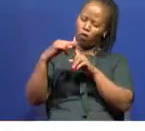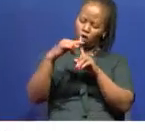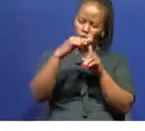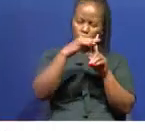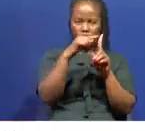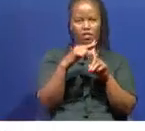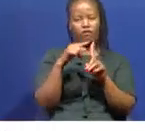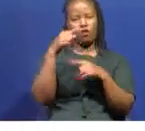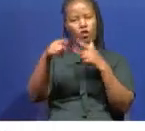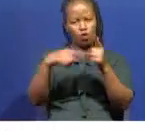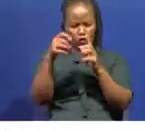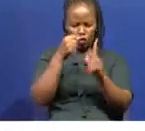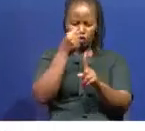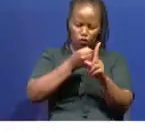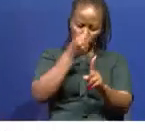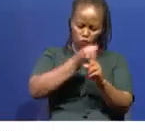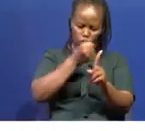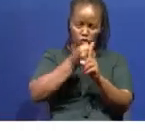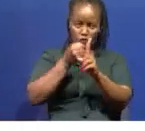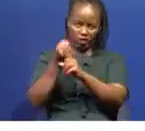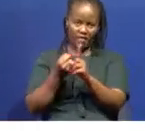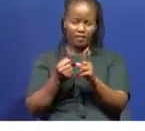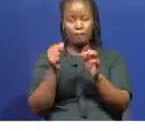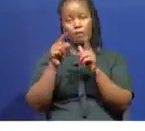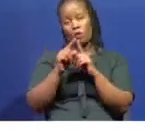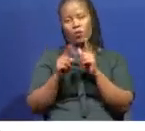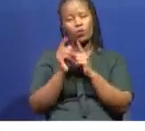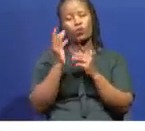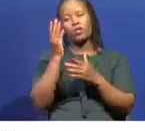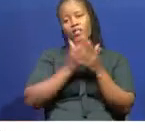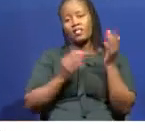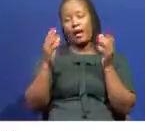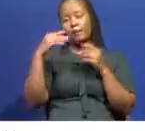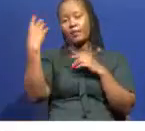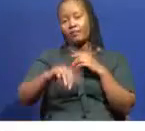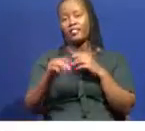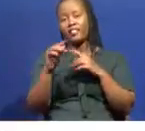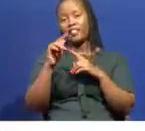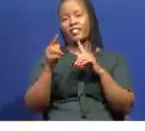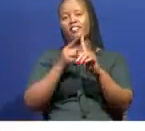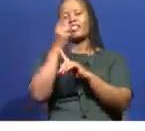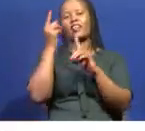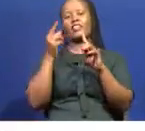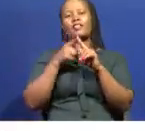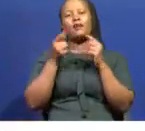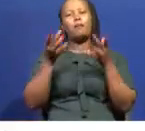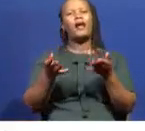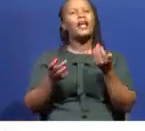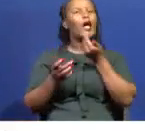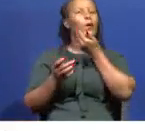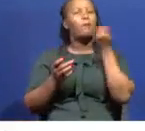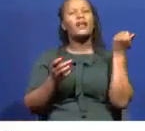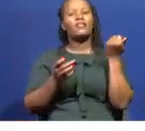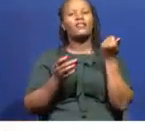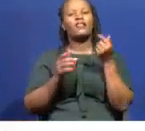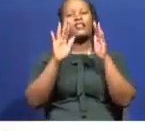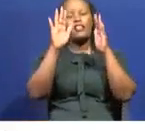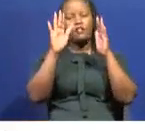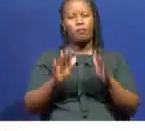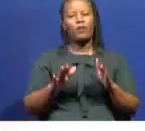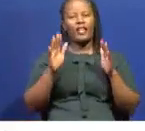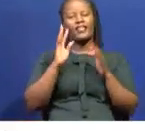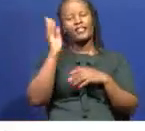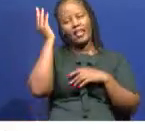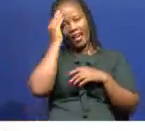keep pushing. And most of them, they miss cuts from the start, but today they are the best players in the world. So it's just about taking